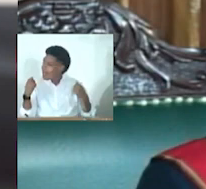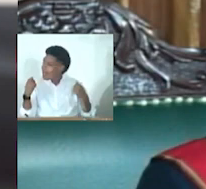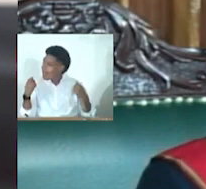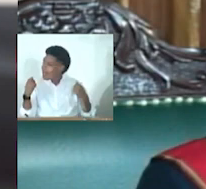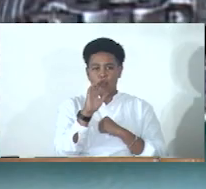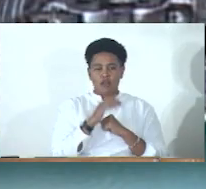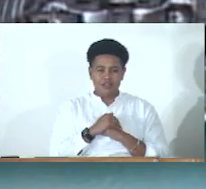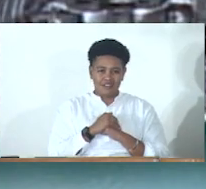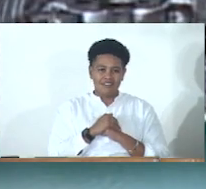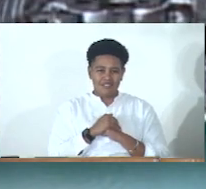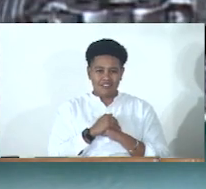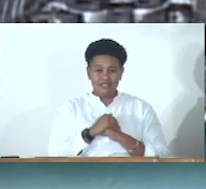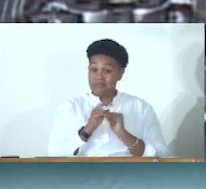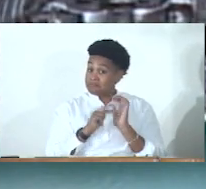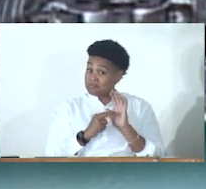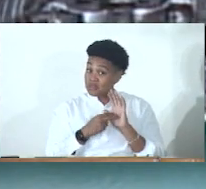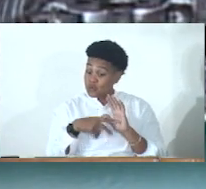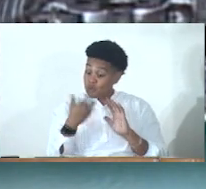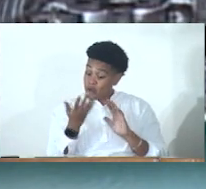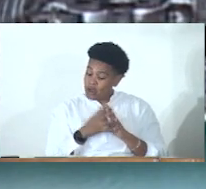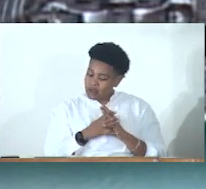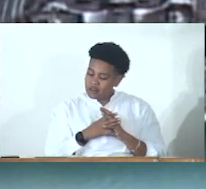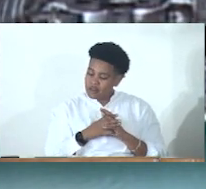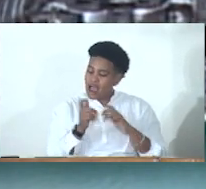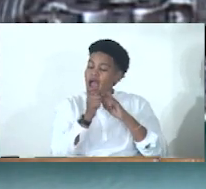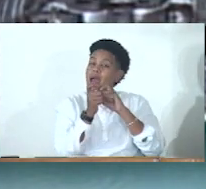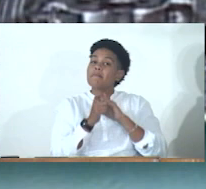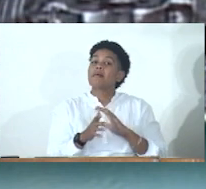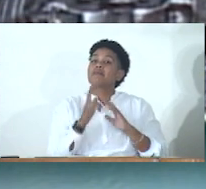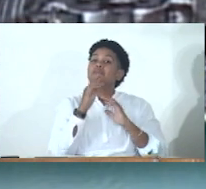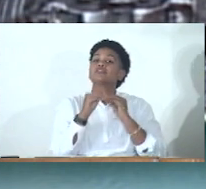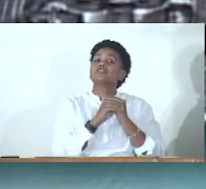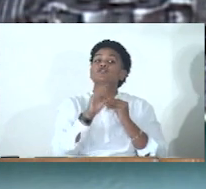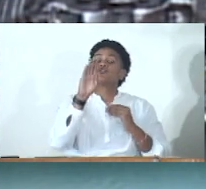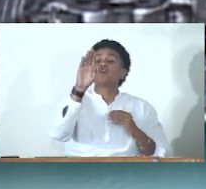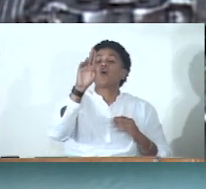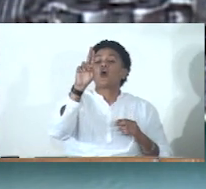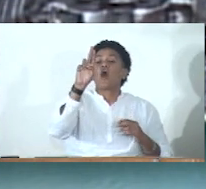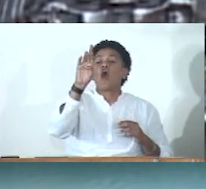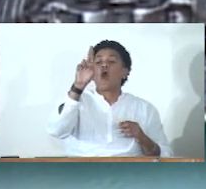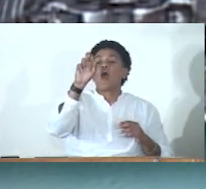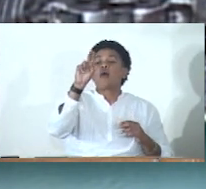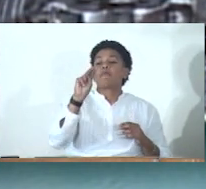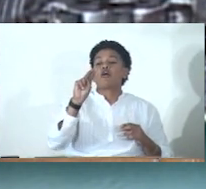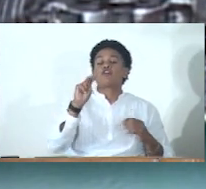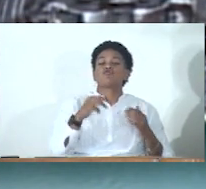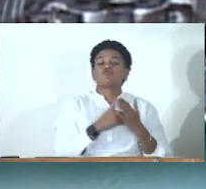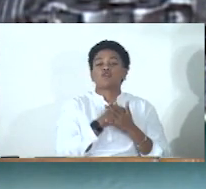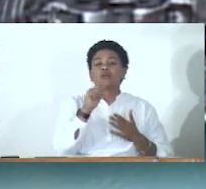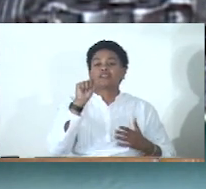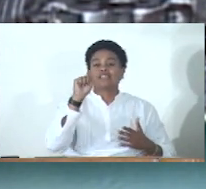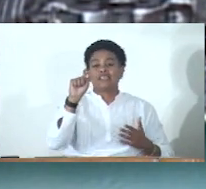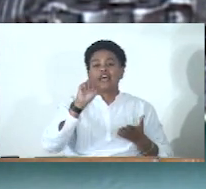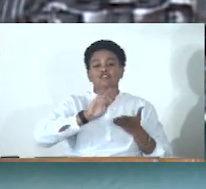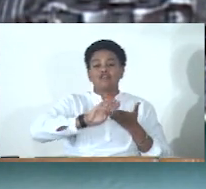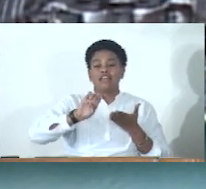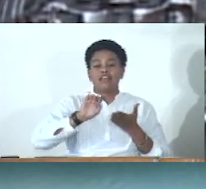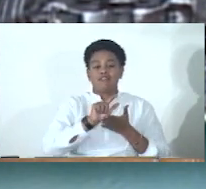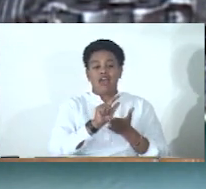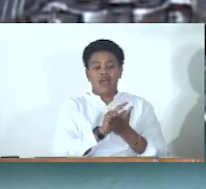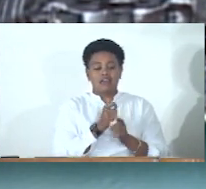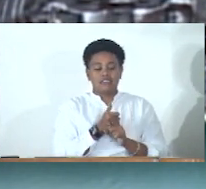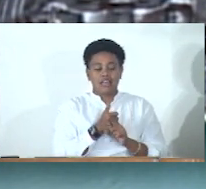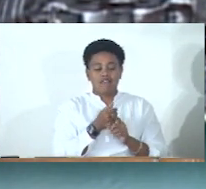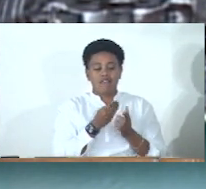regulatory framework. Therefore, amendments to the Urban Renewal Tax Relief Act,